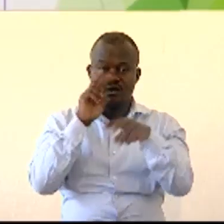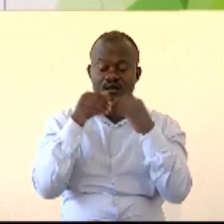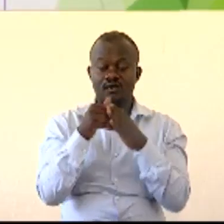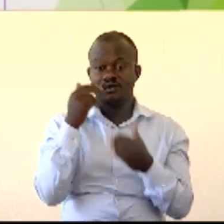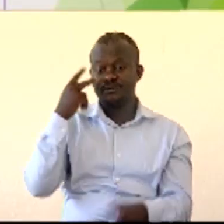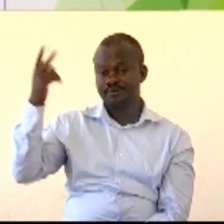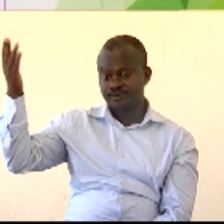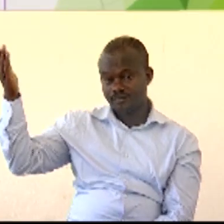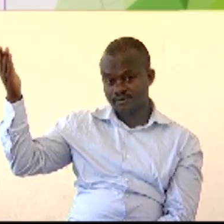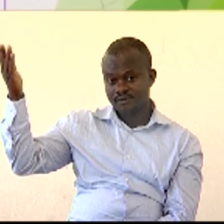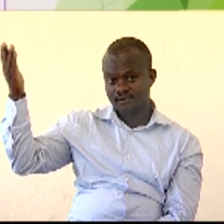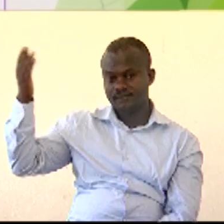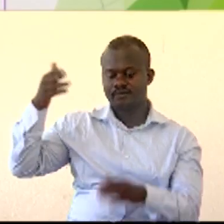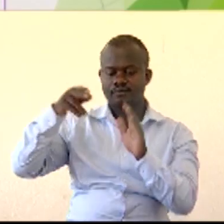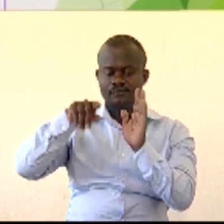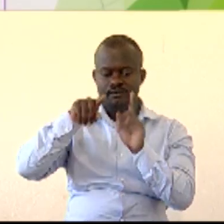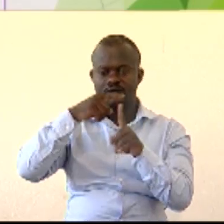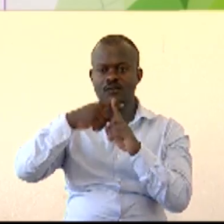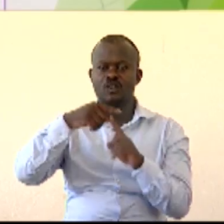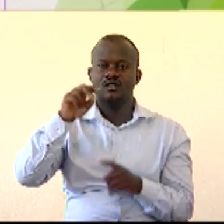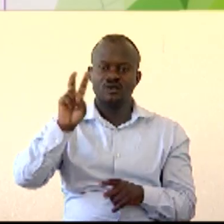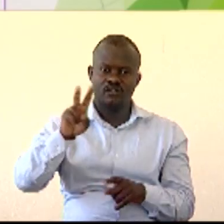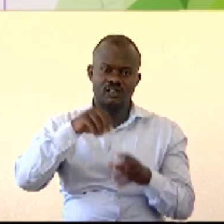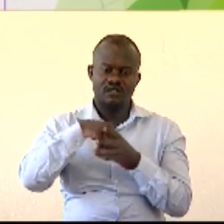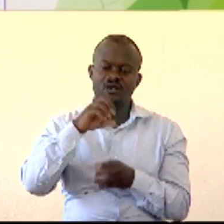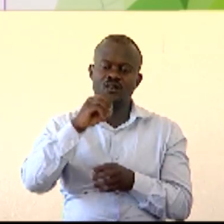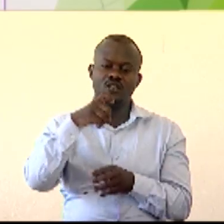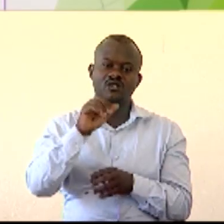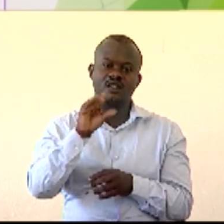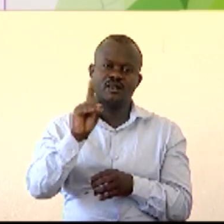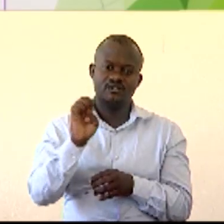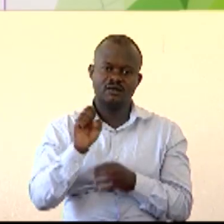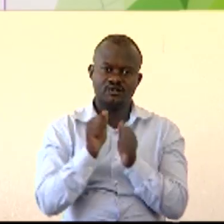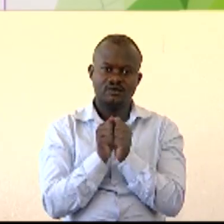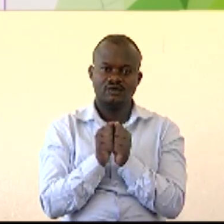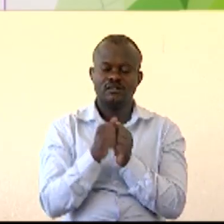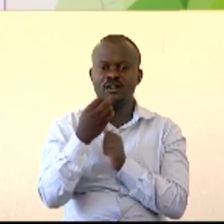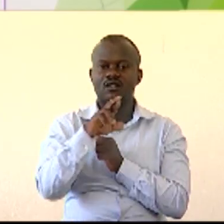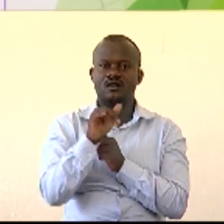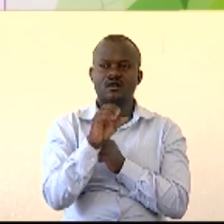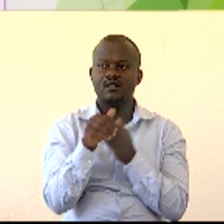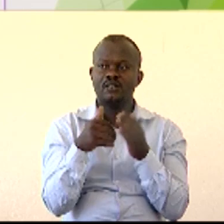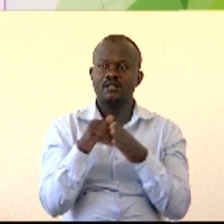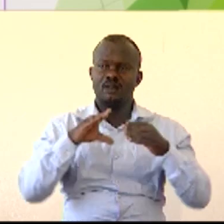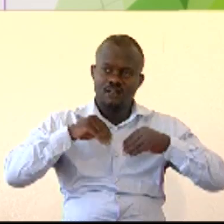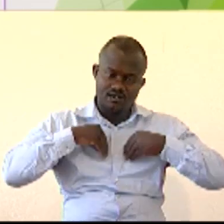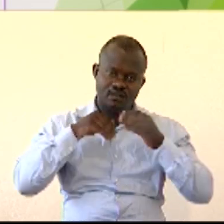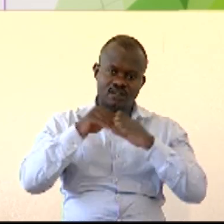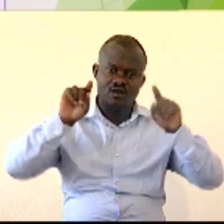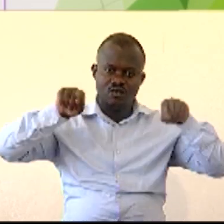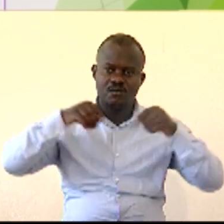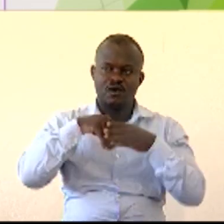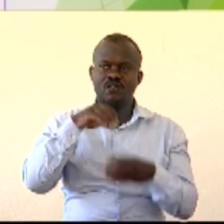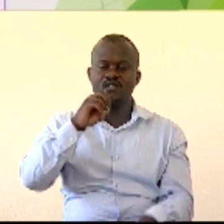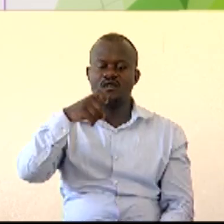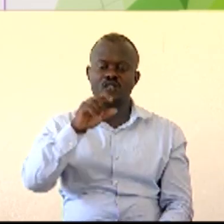screen, positive 2 in this oxide only. Chlorine, except in compounds of oxygen